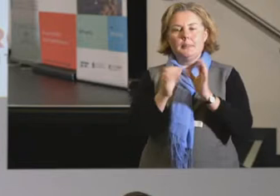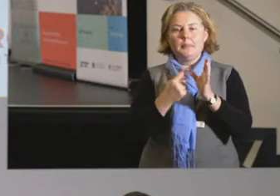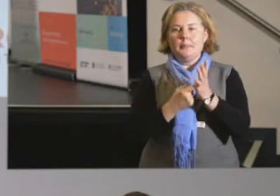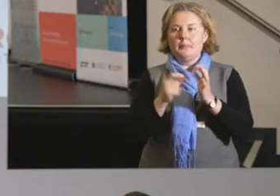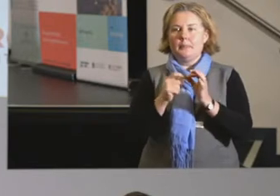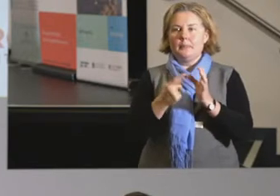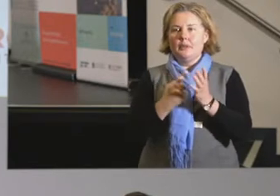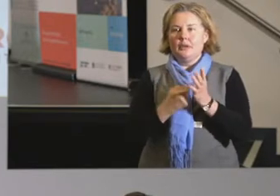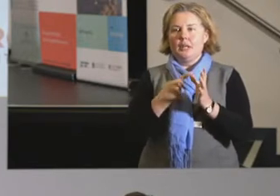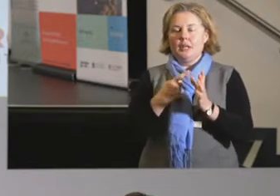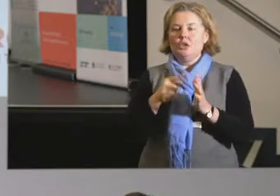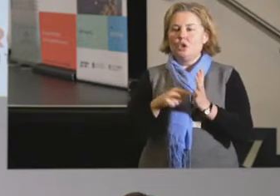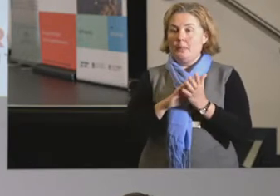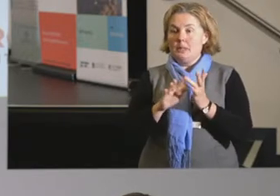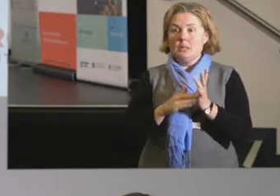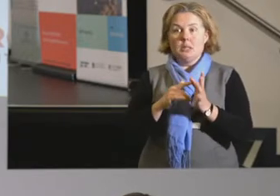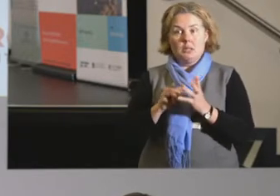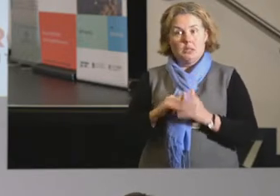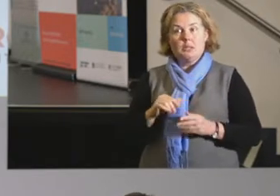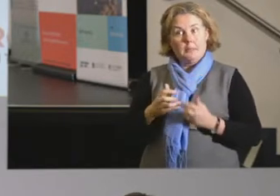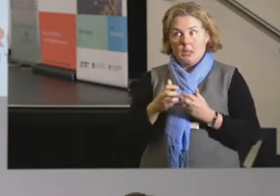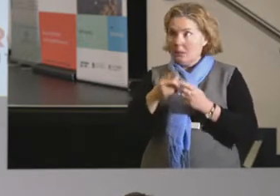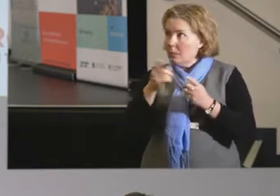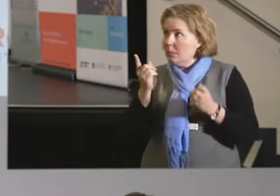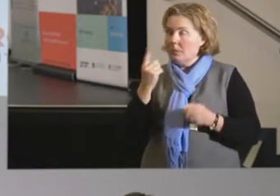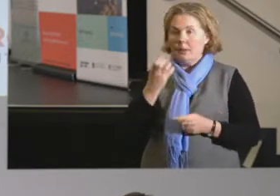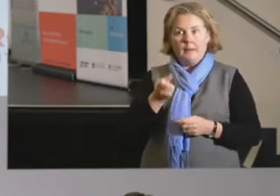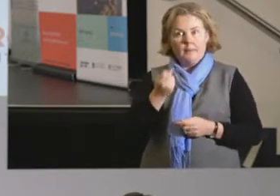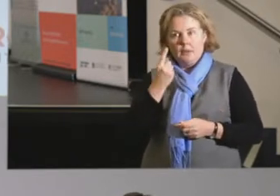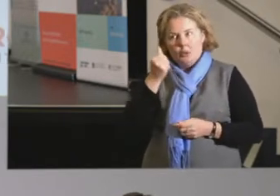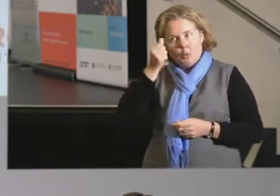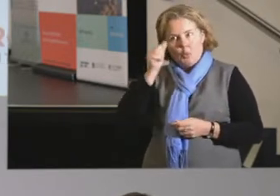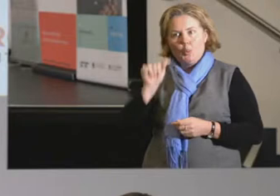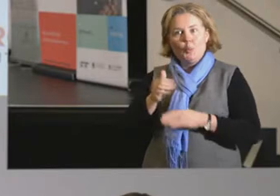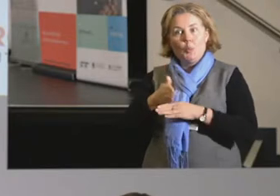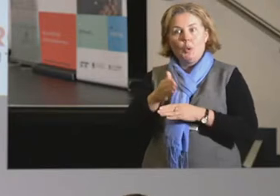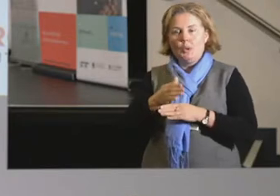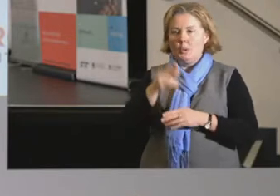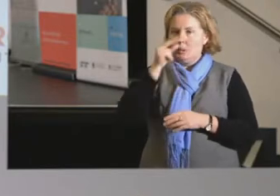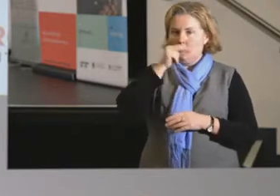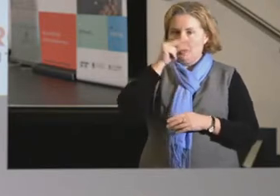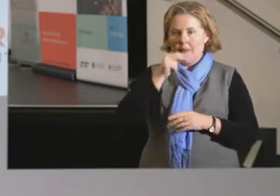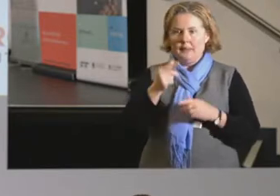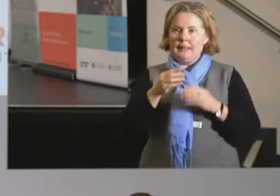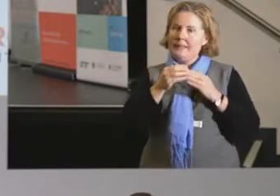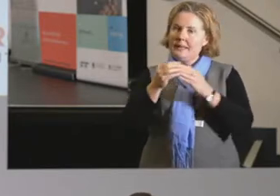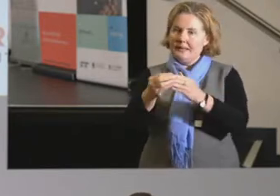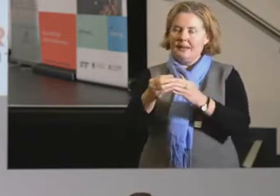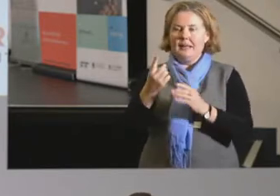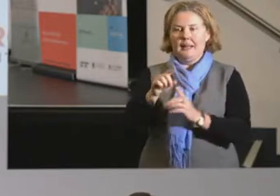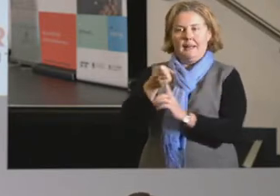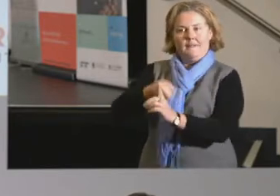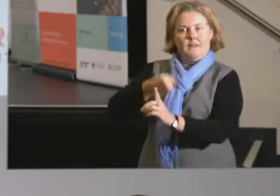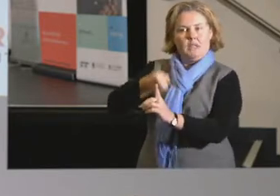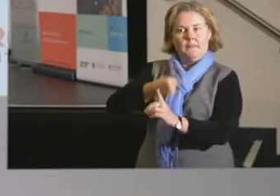think many of you will have heard Barbara and know of her work as a youth leader and activist. Well, currently she's